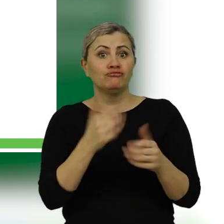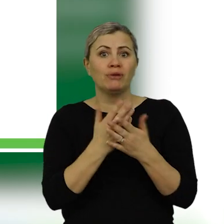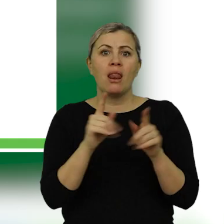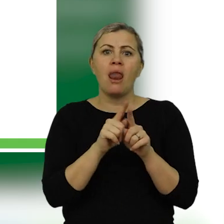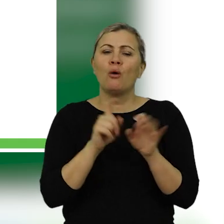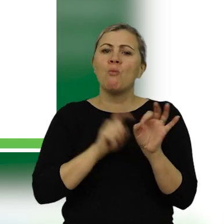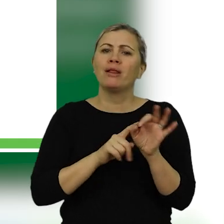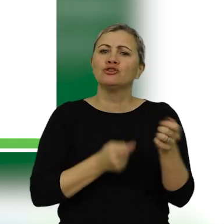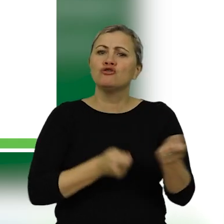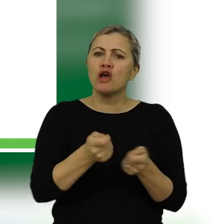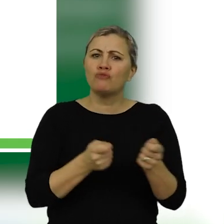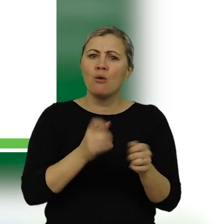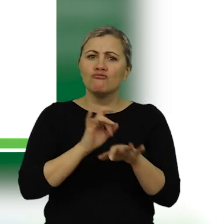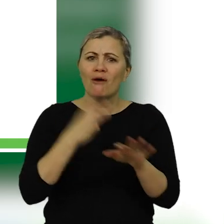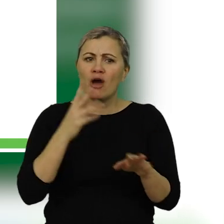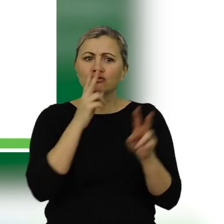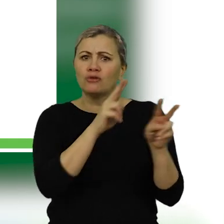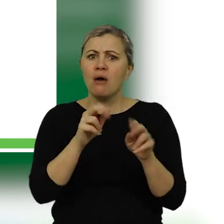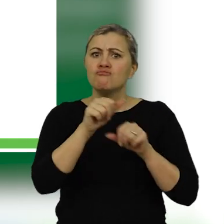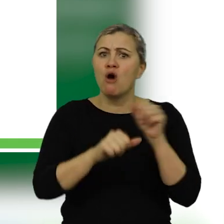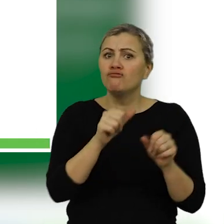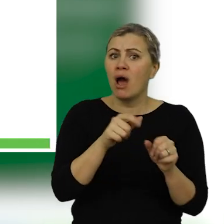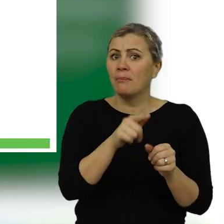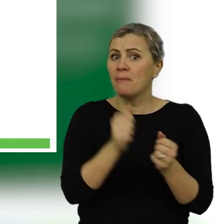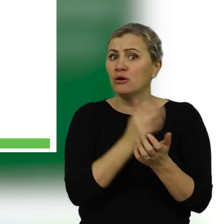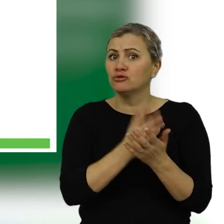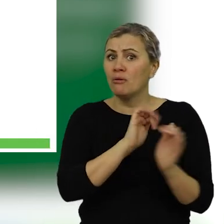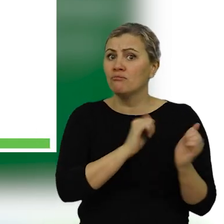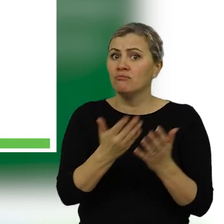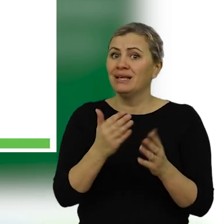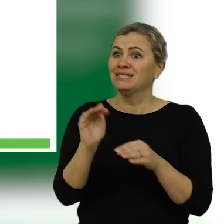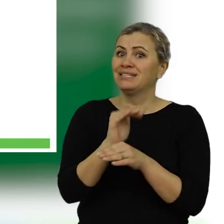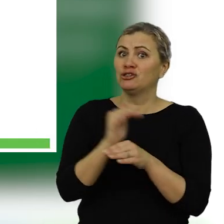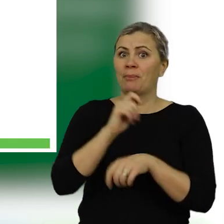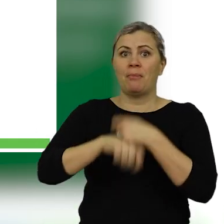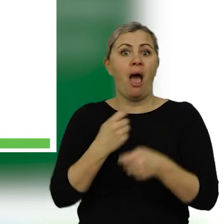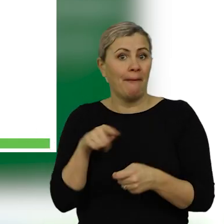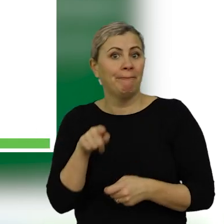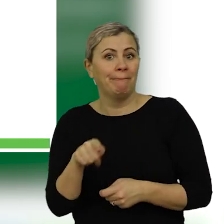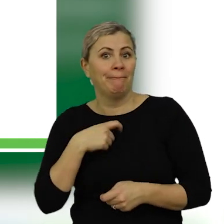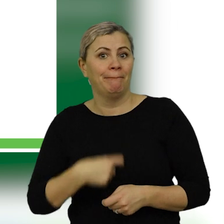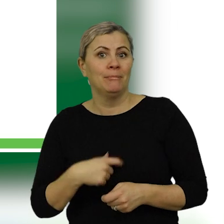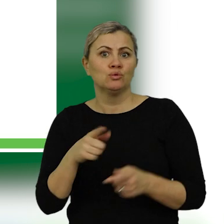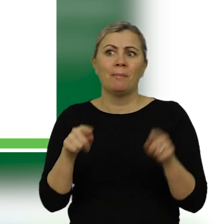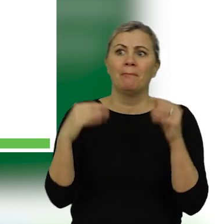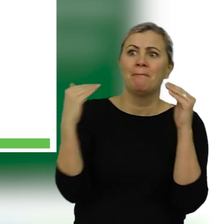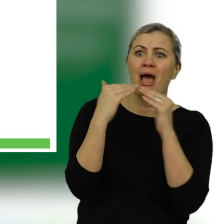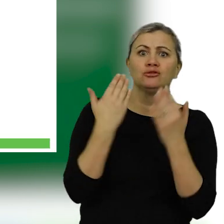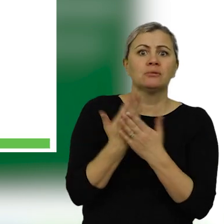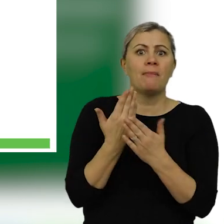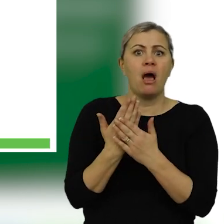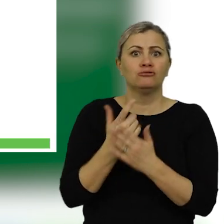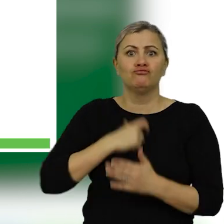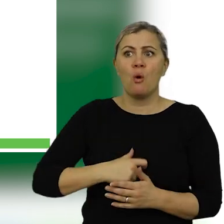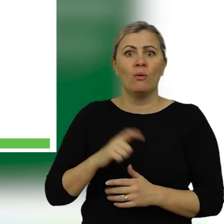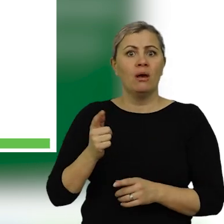control, ensuring that programmes are able to prepare those entering the teaching profession to meet its demands and contribute positively to